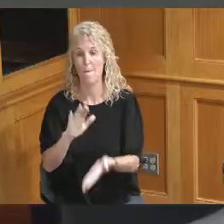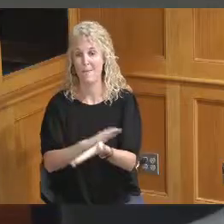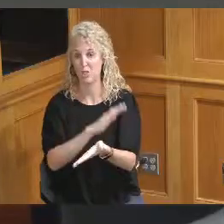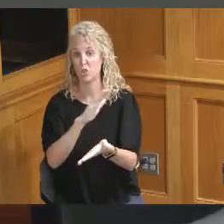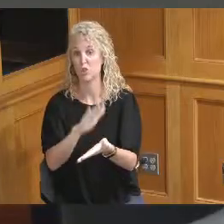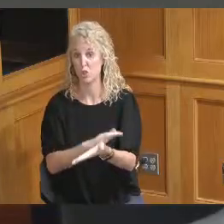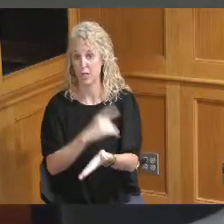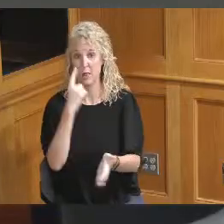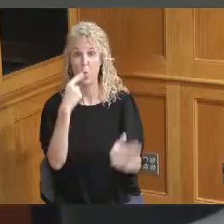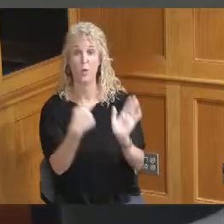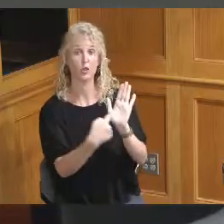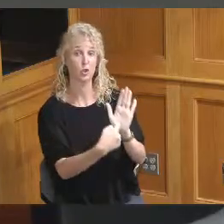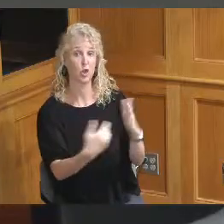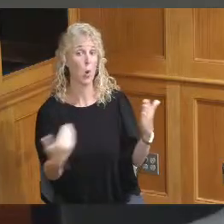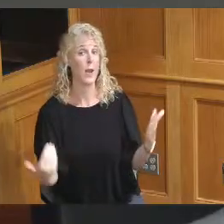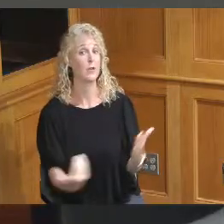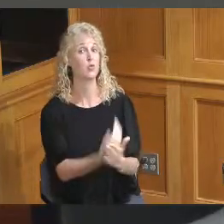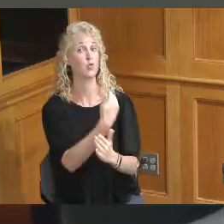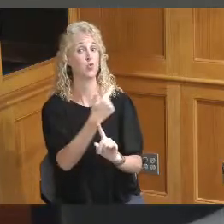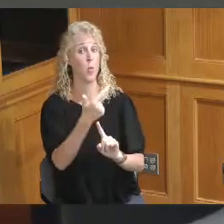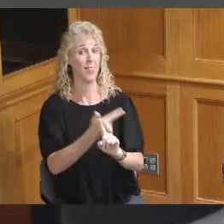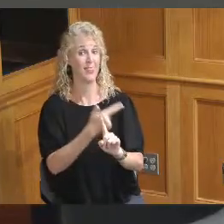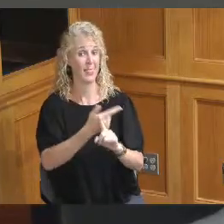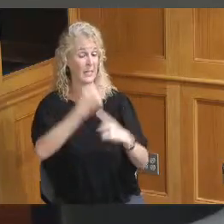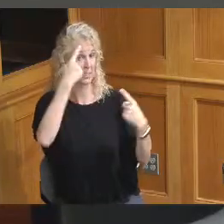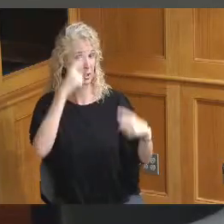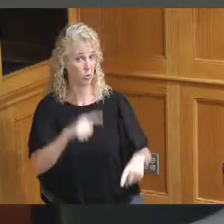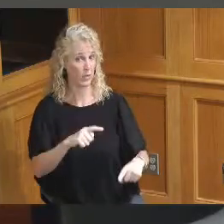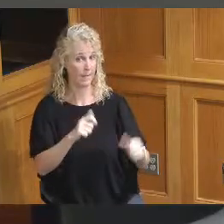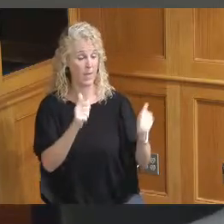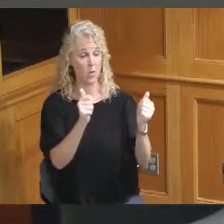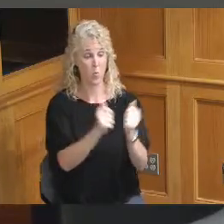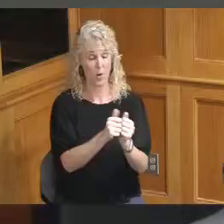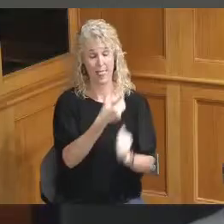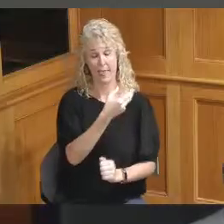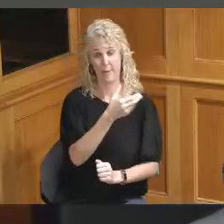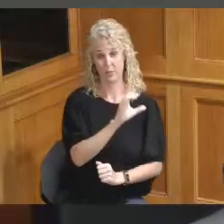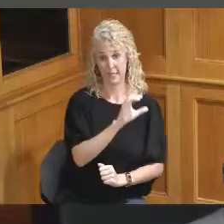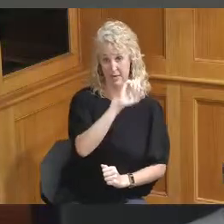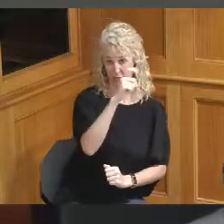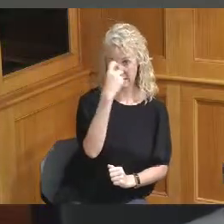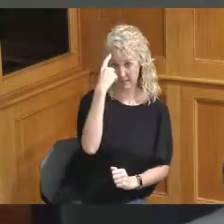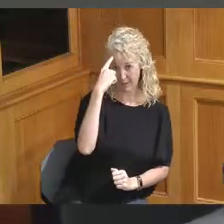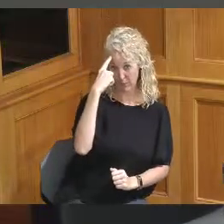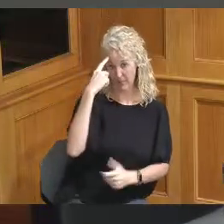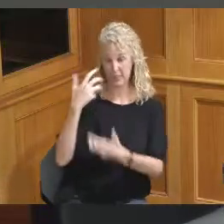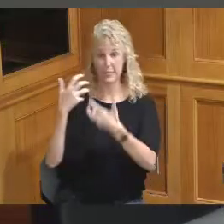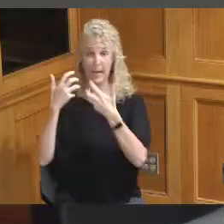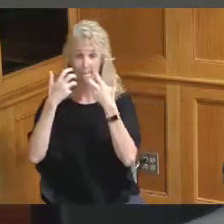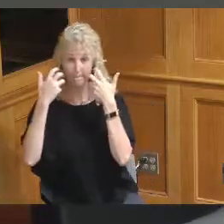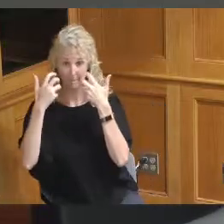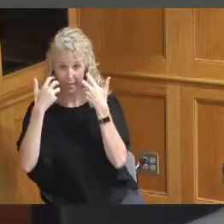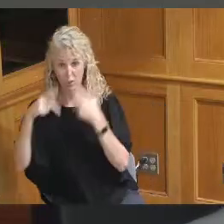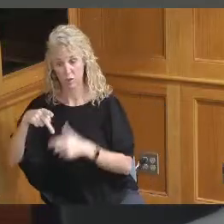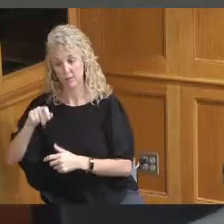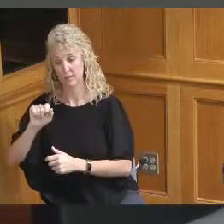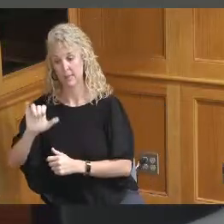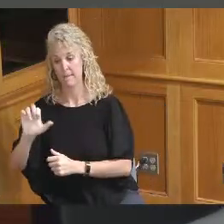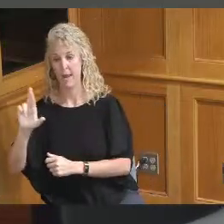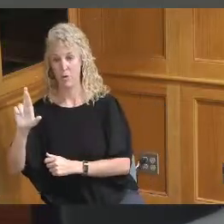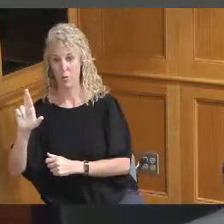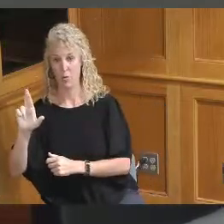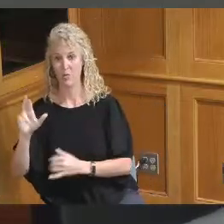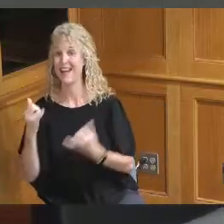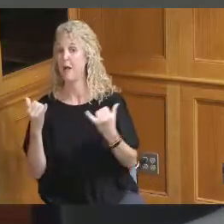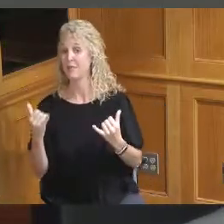out the framework for a new lease agreement between the county and the Cincinnati Bengals at Paycor Stadium. While we'll discuss a